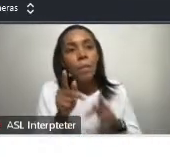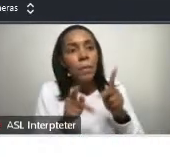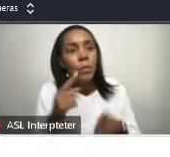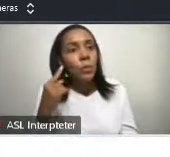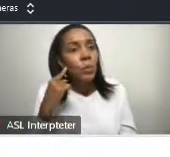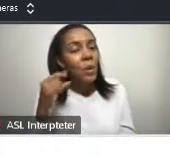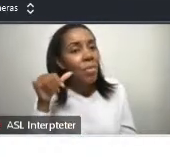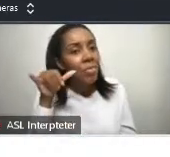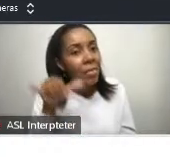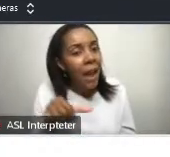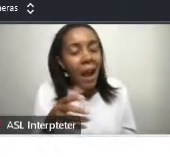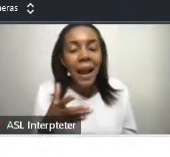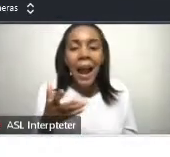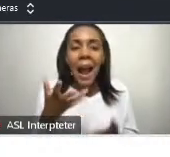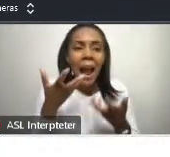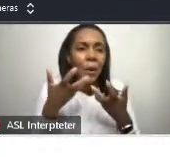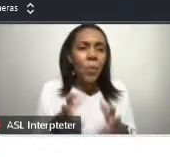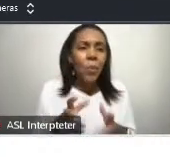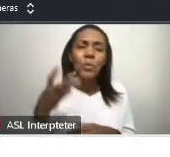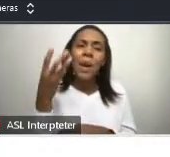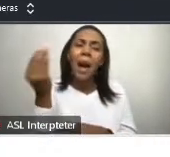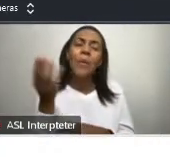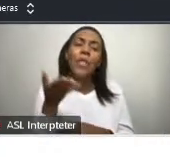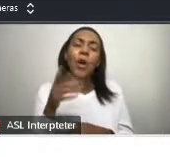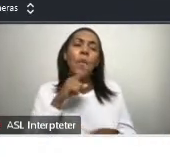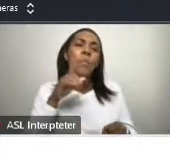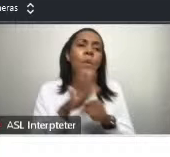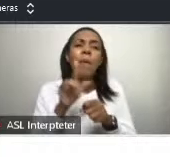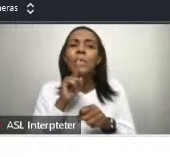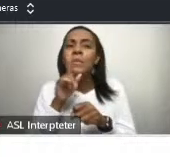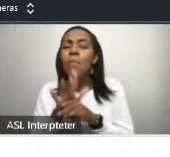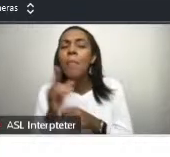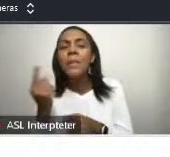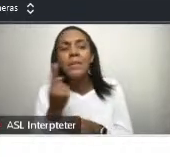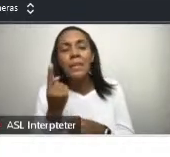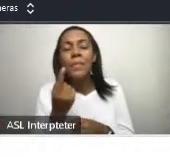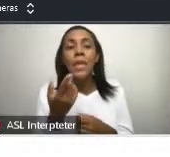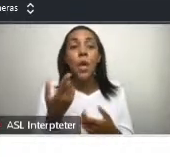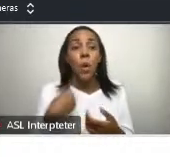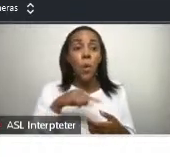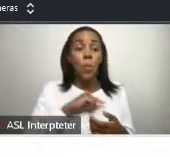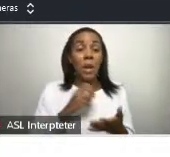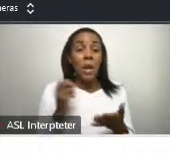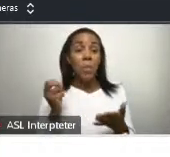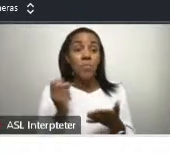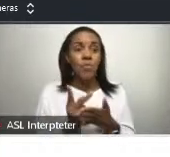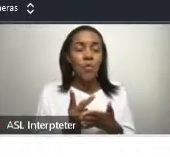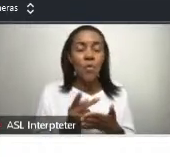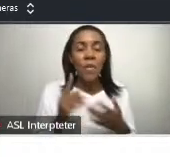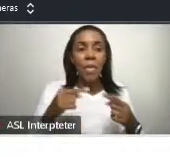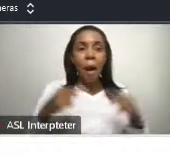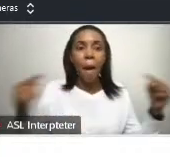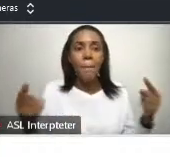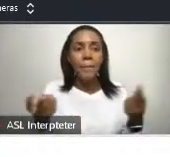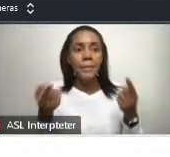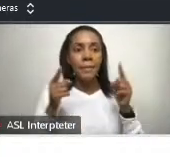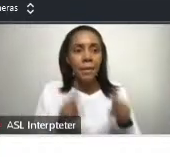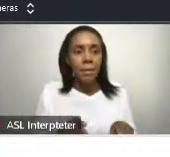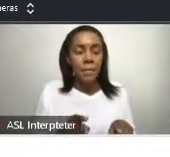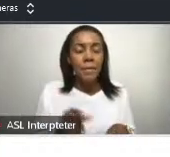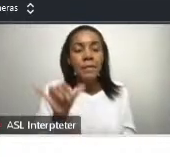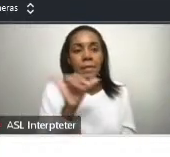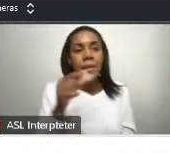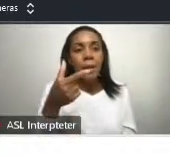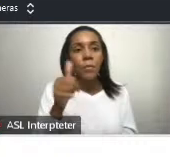want you to go out there and promise something. If we approve this, you do just the opposite. That's what Grayson